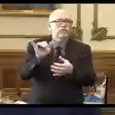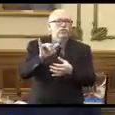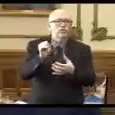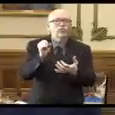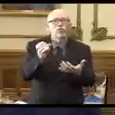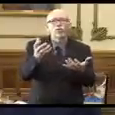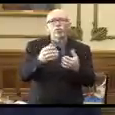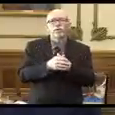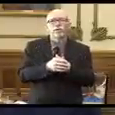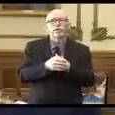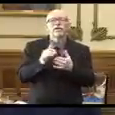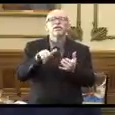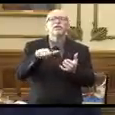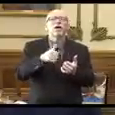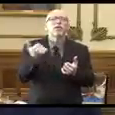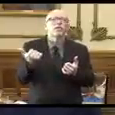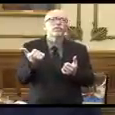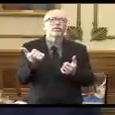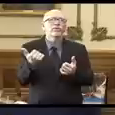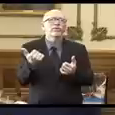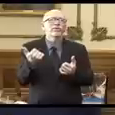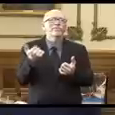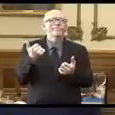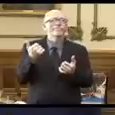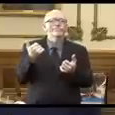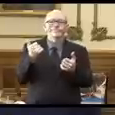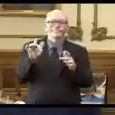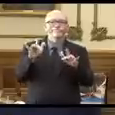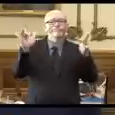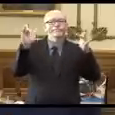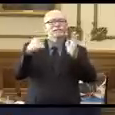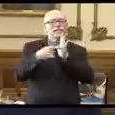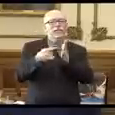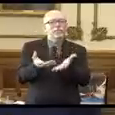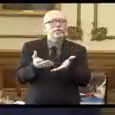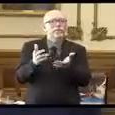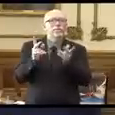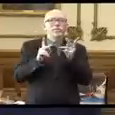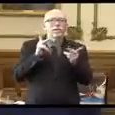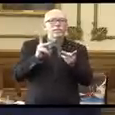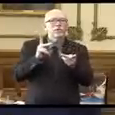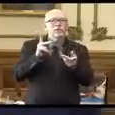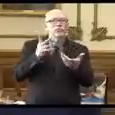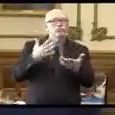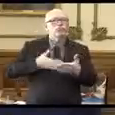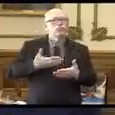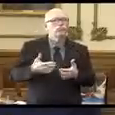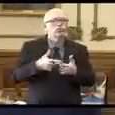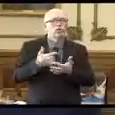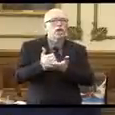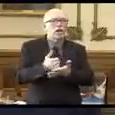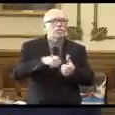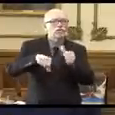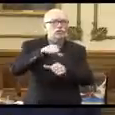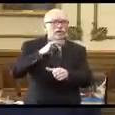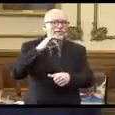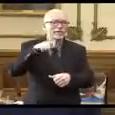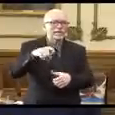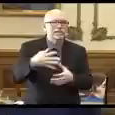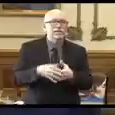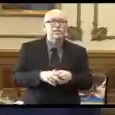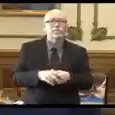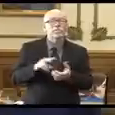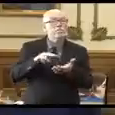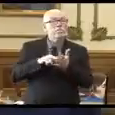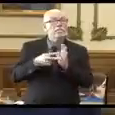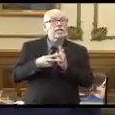So just another kind of shining example of folks stepping forward to try to help those who are in need. That doesn't mean